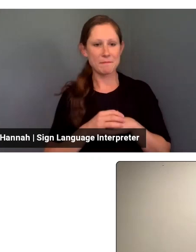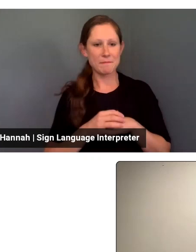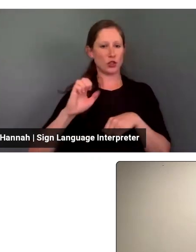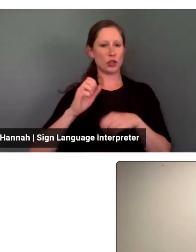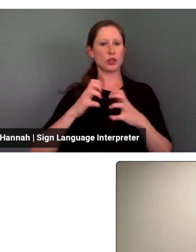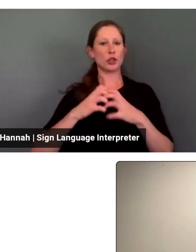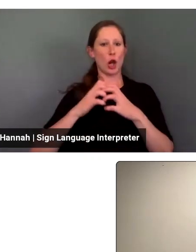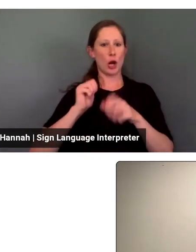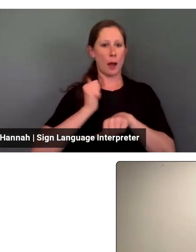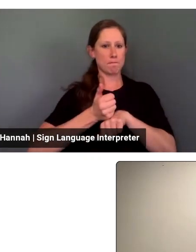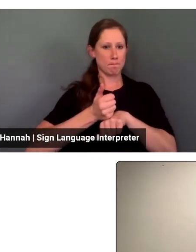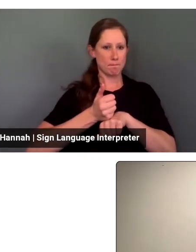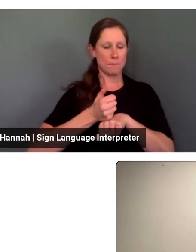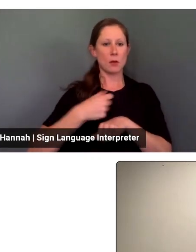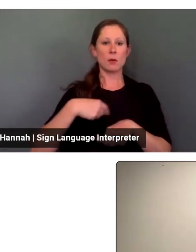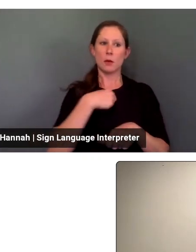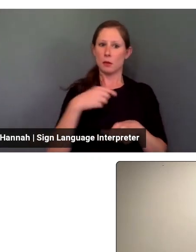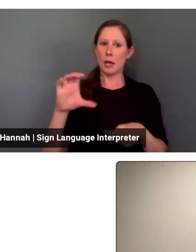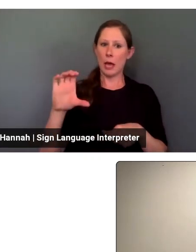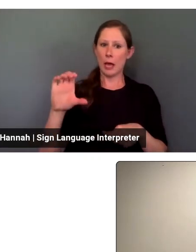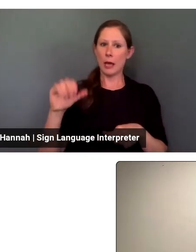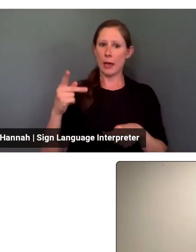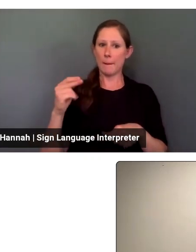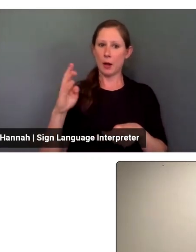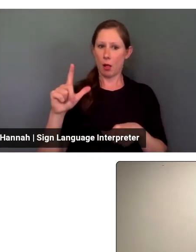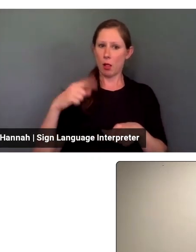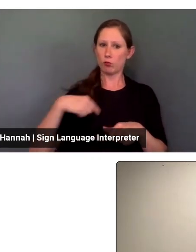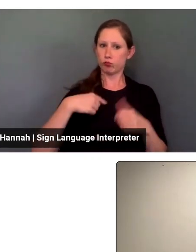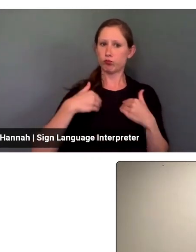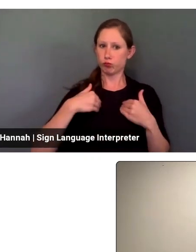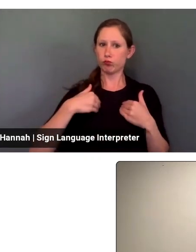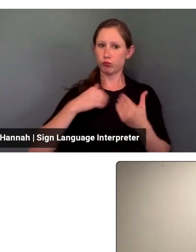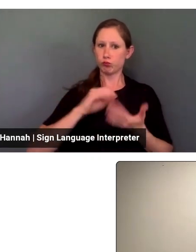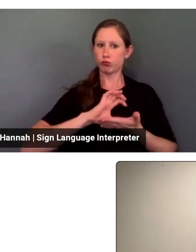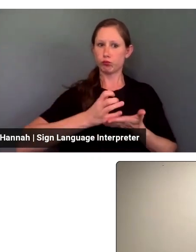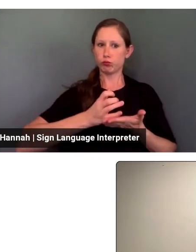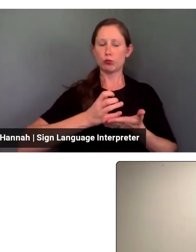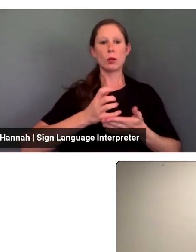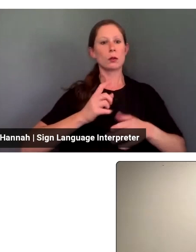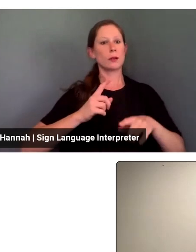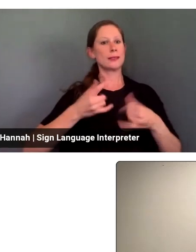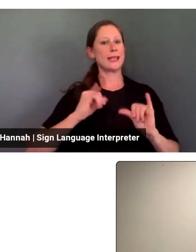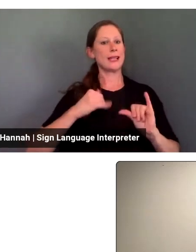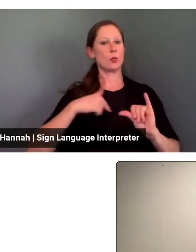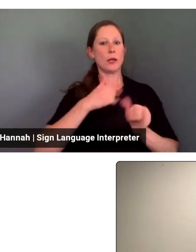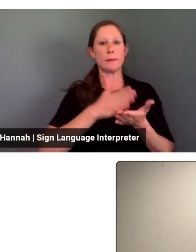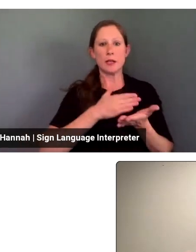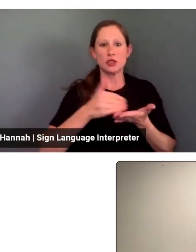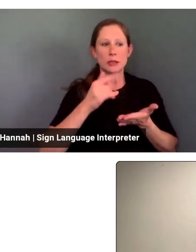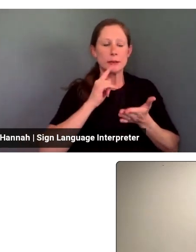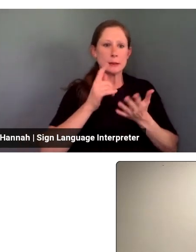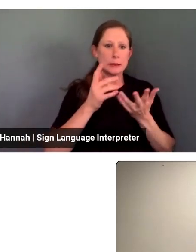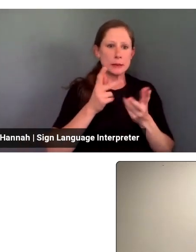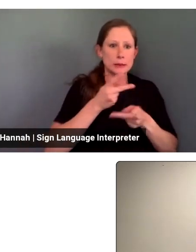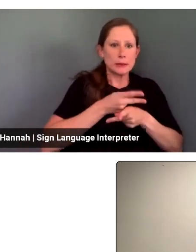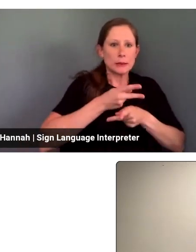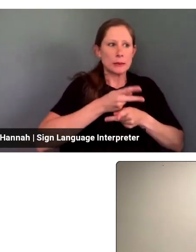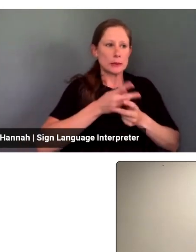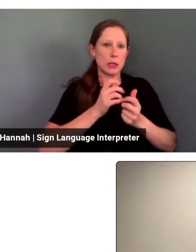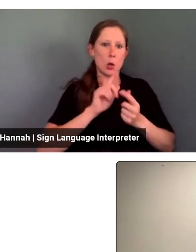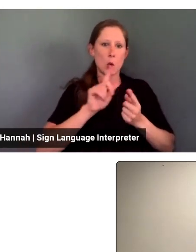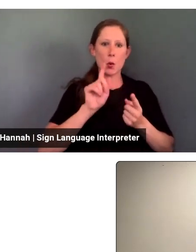have to be really, really careful about where we spend those dollars. How much of it is going into employment versus